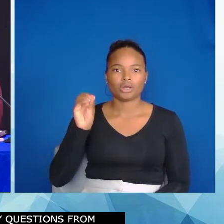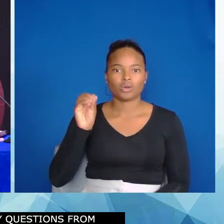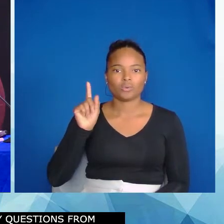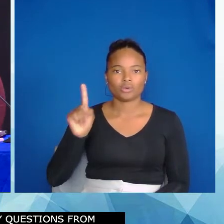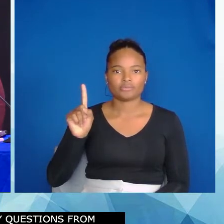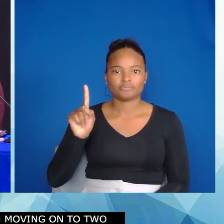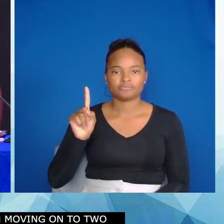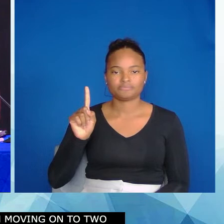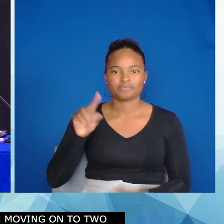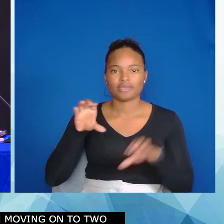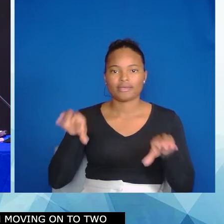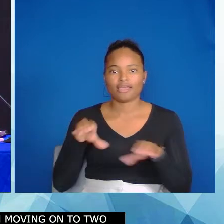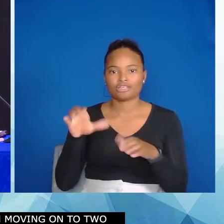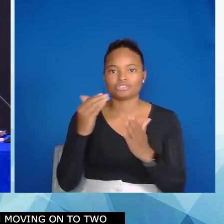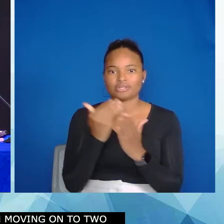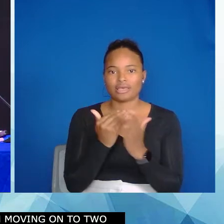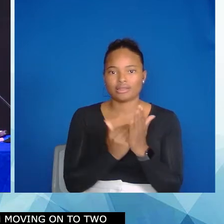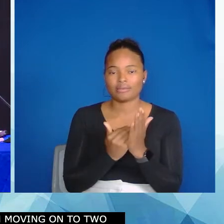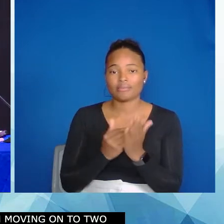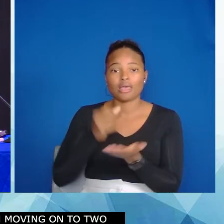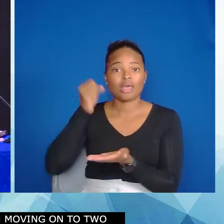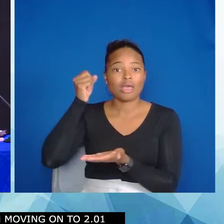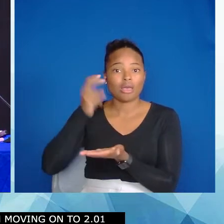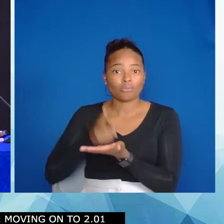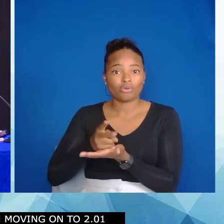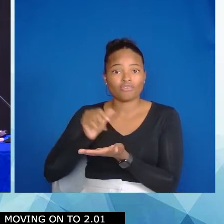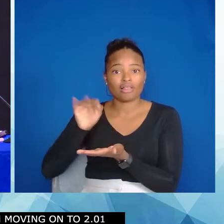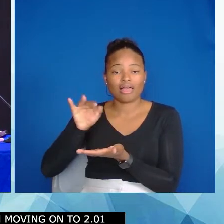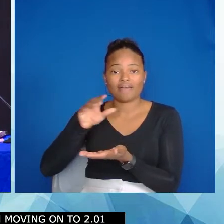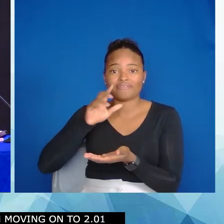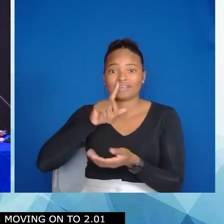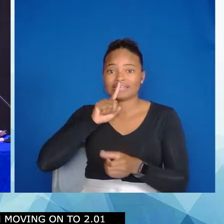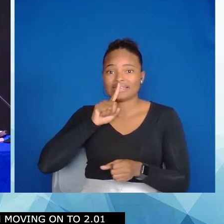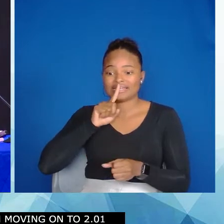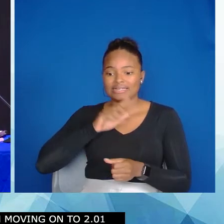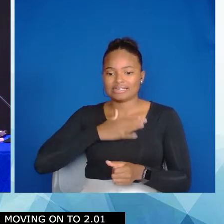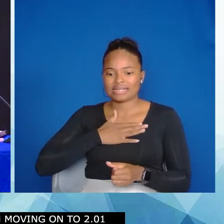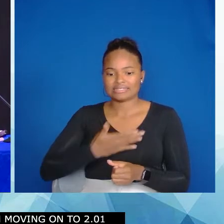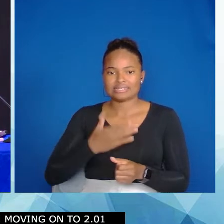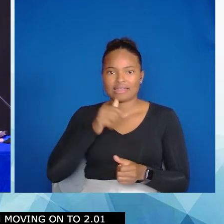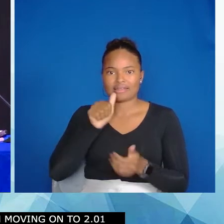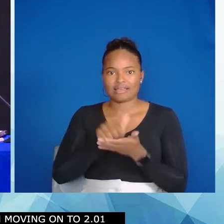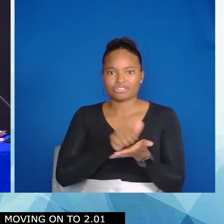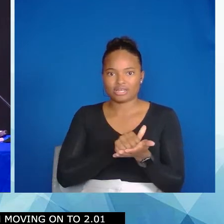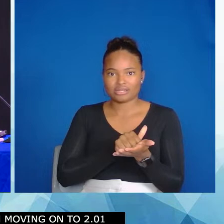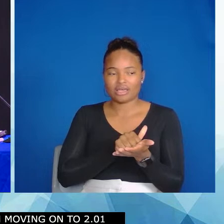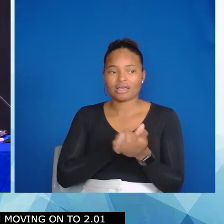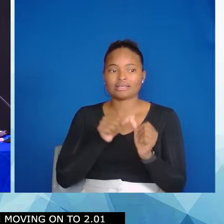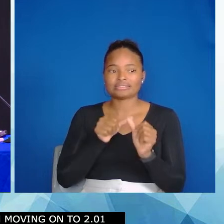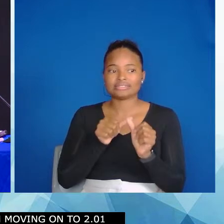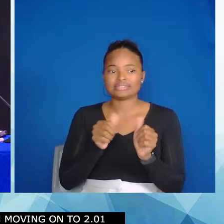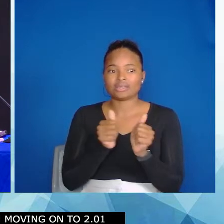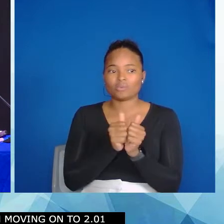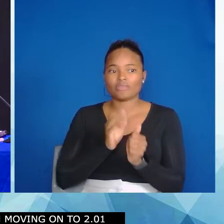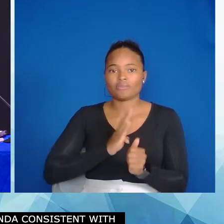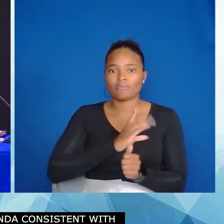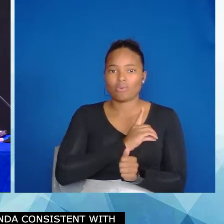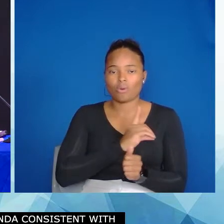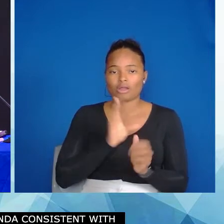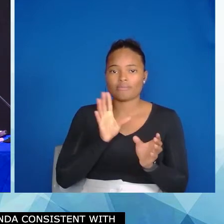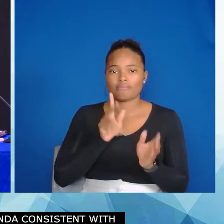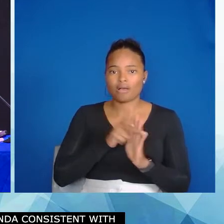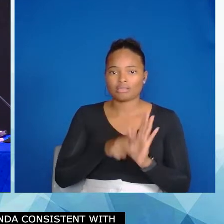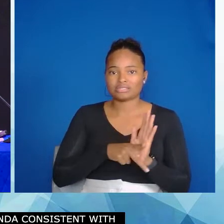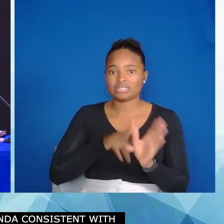2.01, action item, approval of the consent agenda consistent with board policy to include items